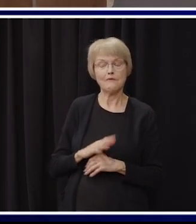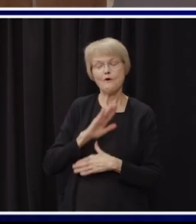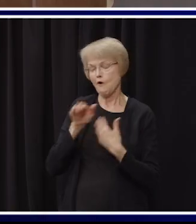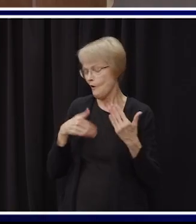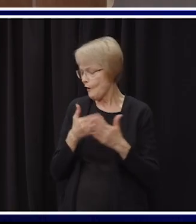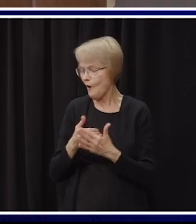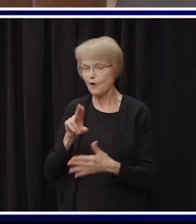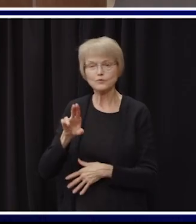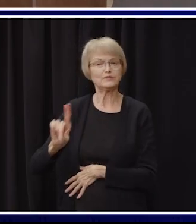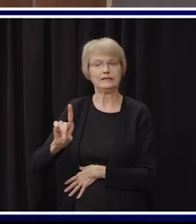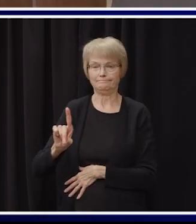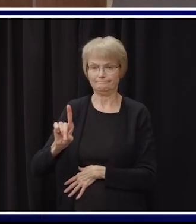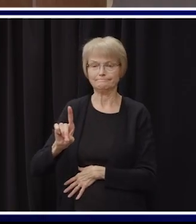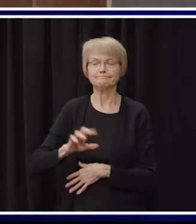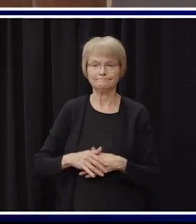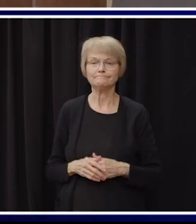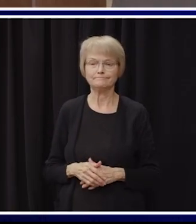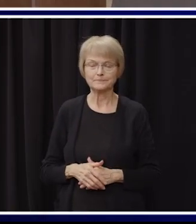UD features.